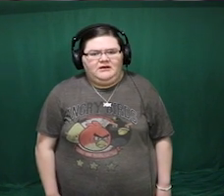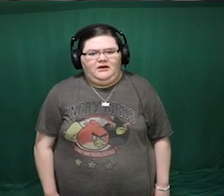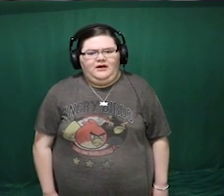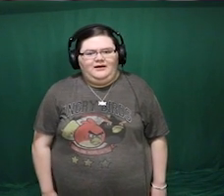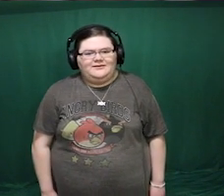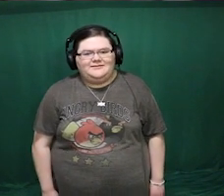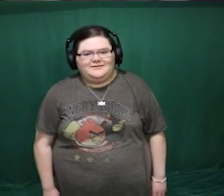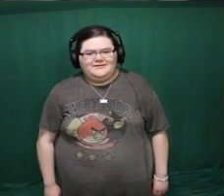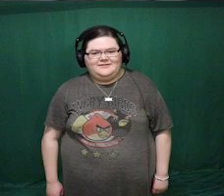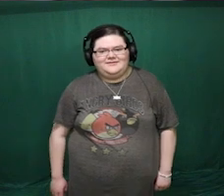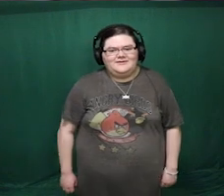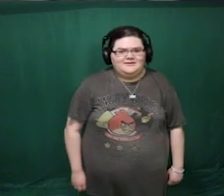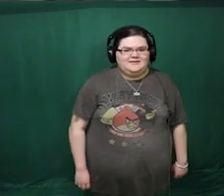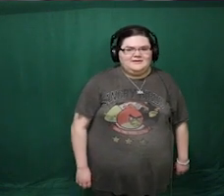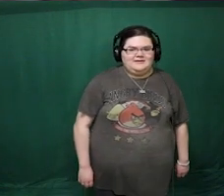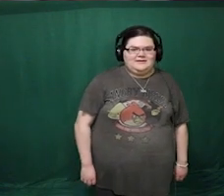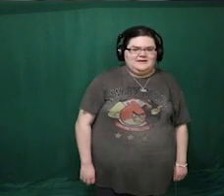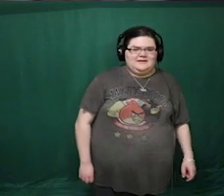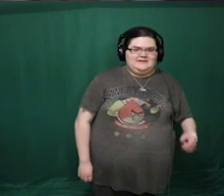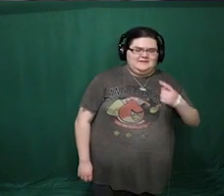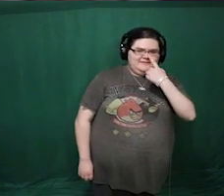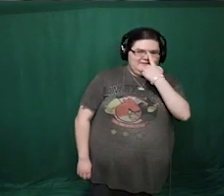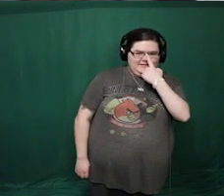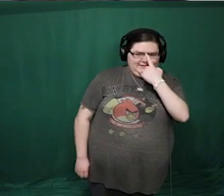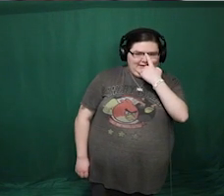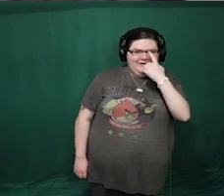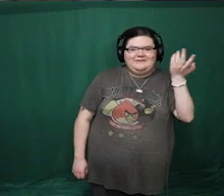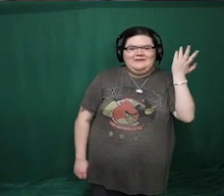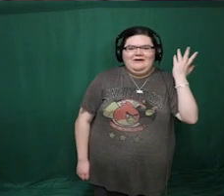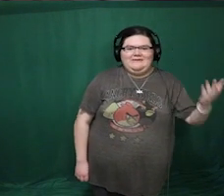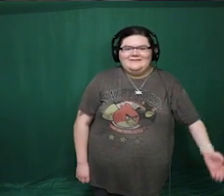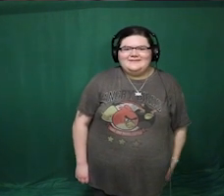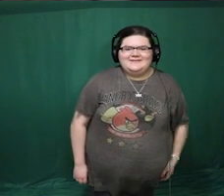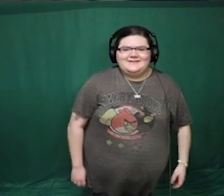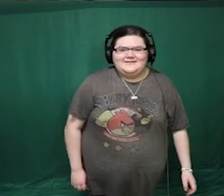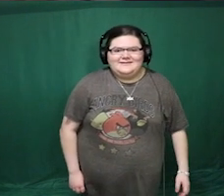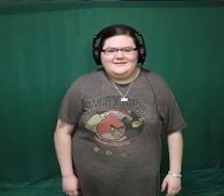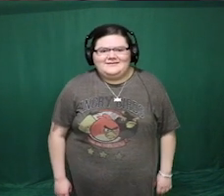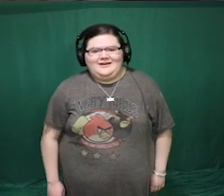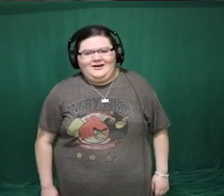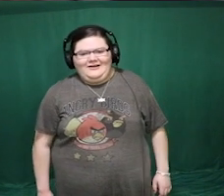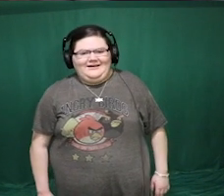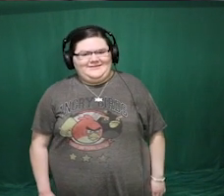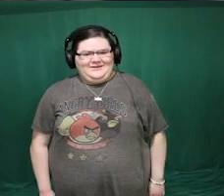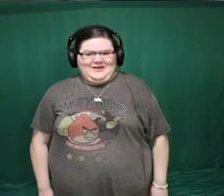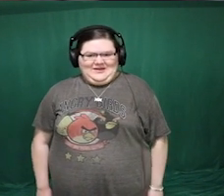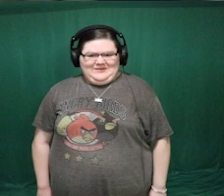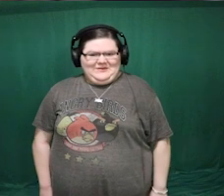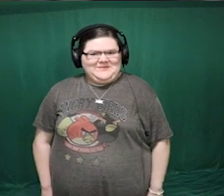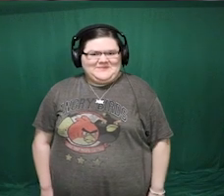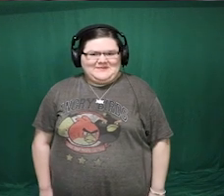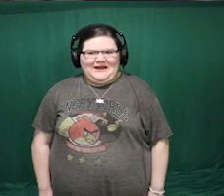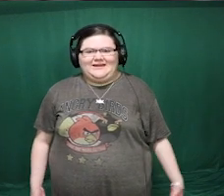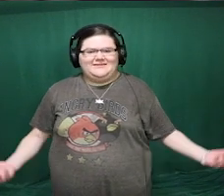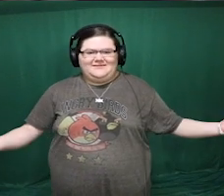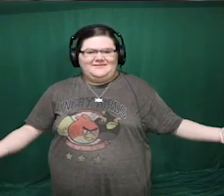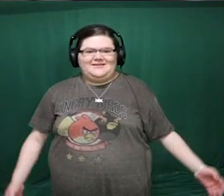Alien. Mate. You prick. I want an avatar. I don't know. It could only be. Oh, okay. No.